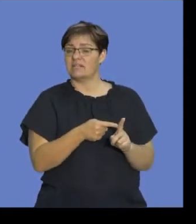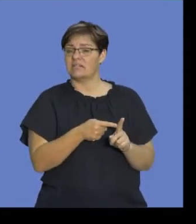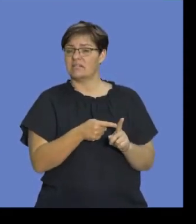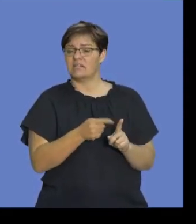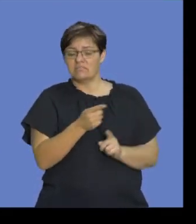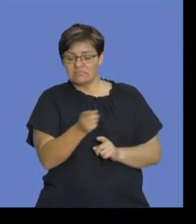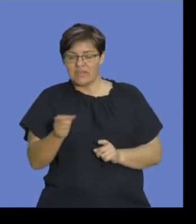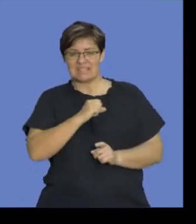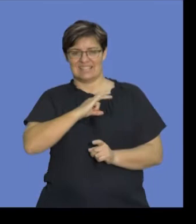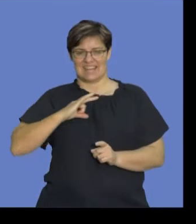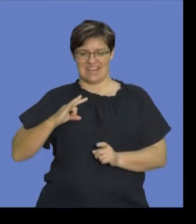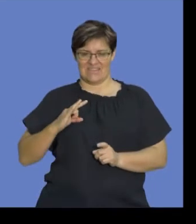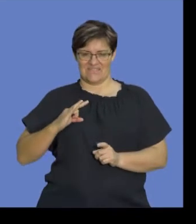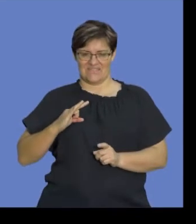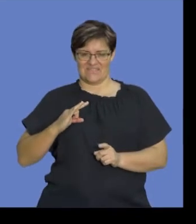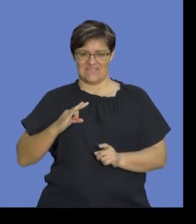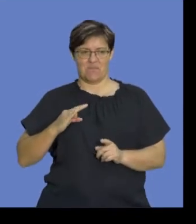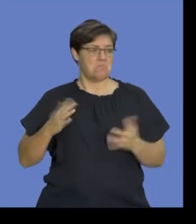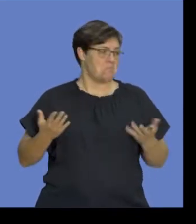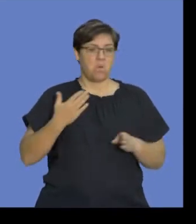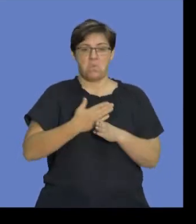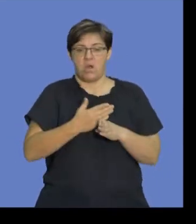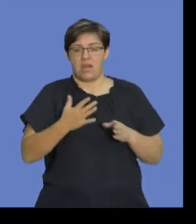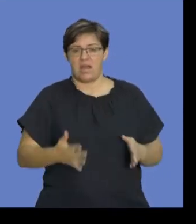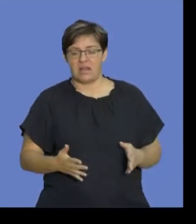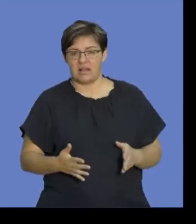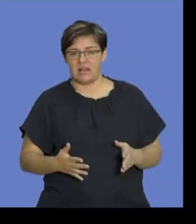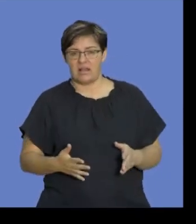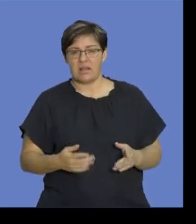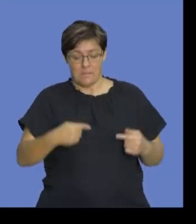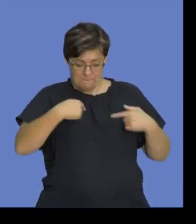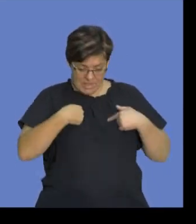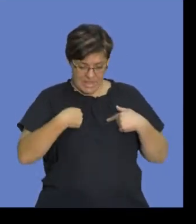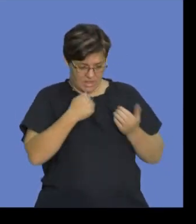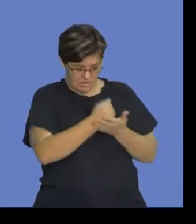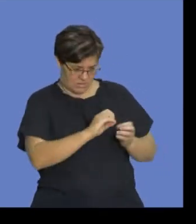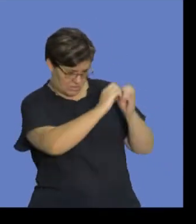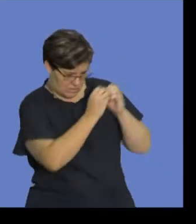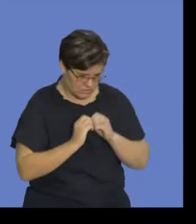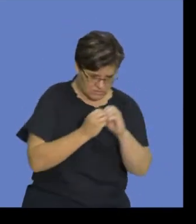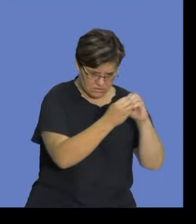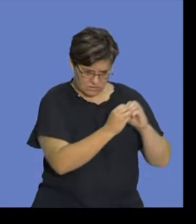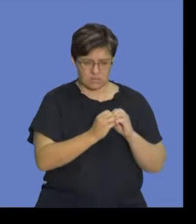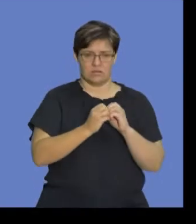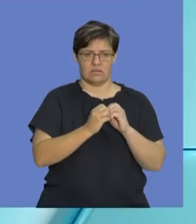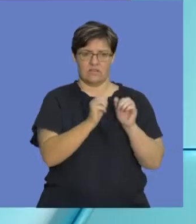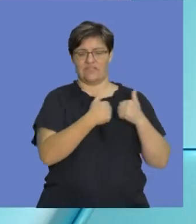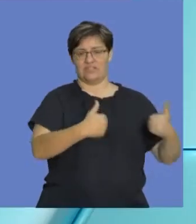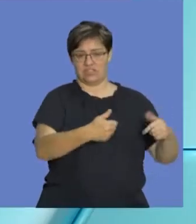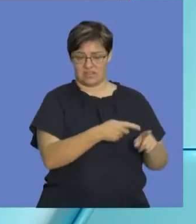be those employees or those workers that are actually making the